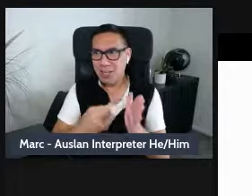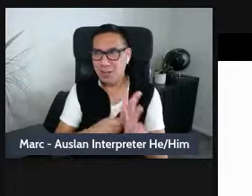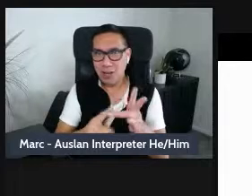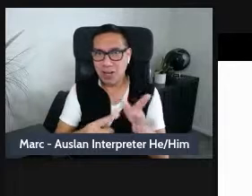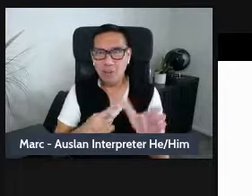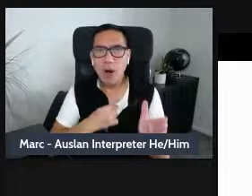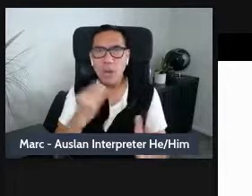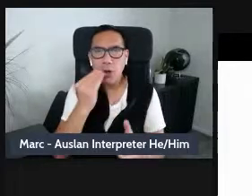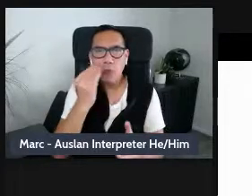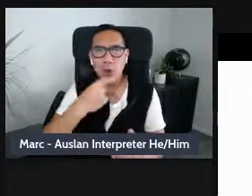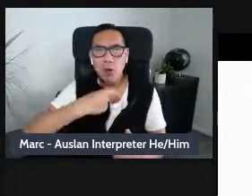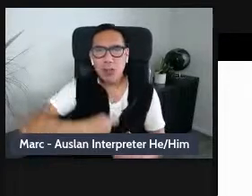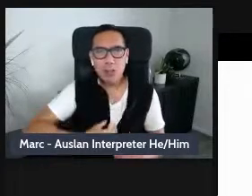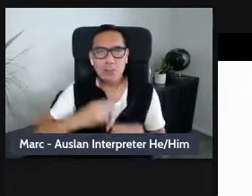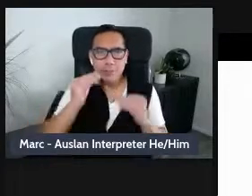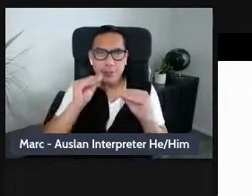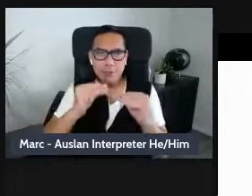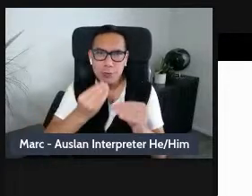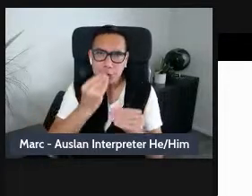and her.